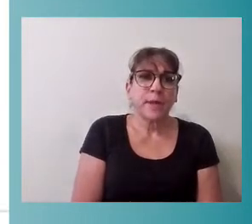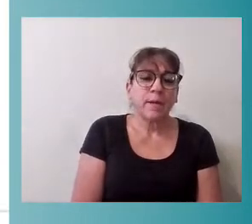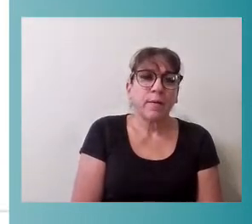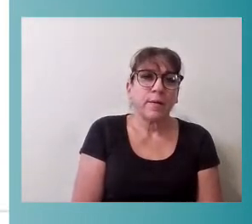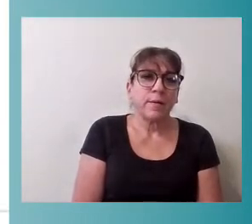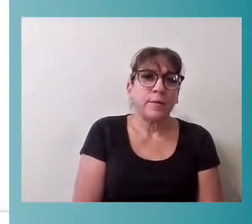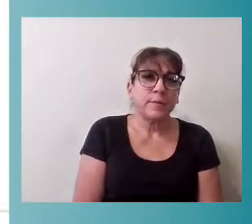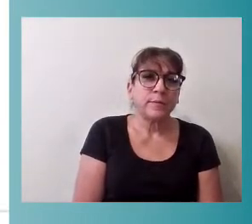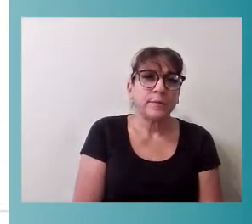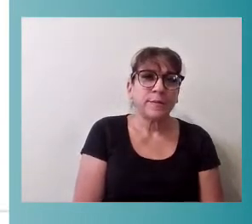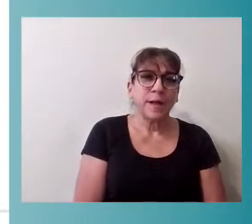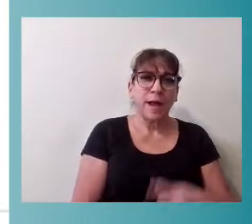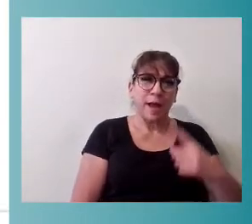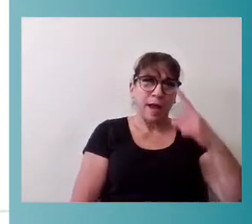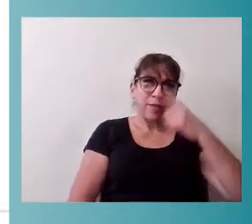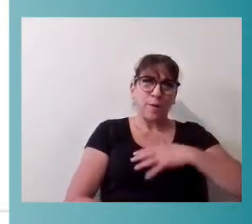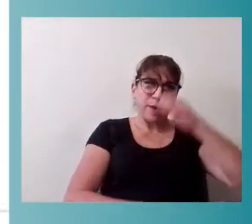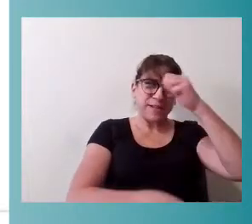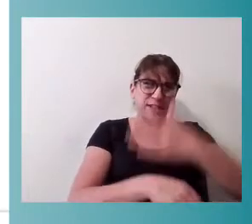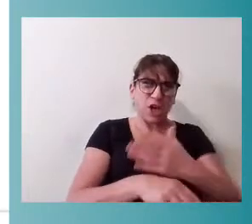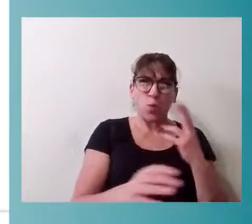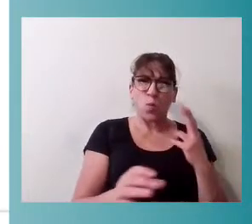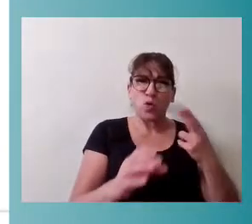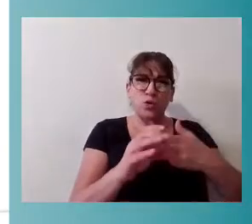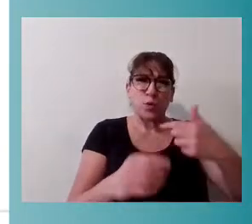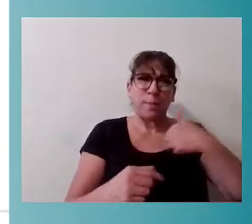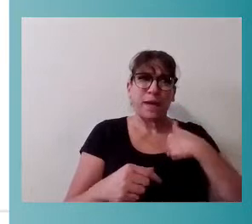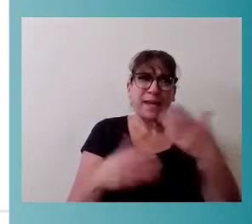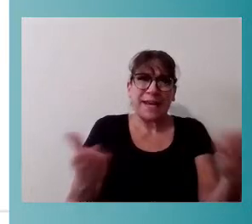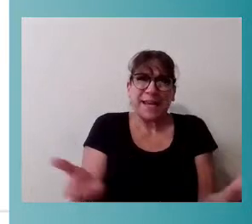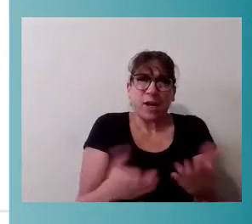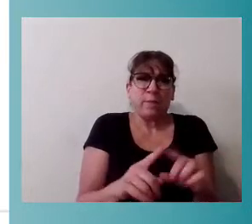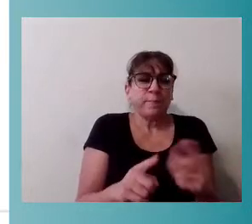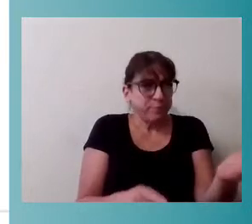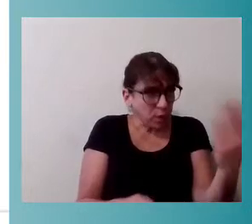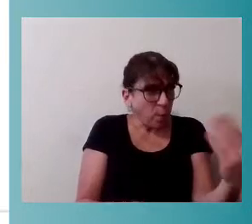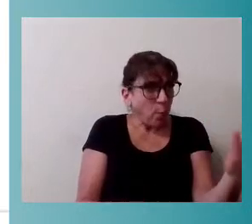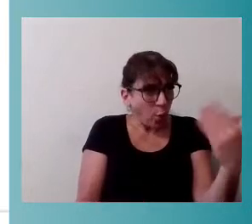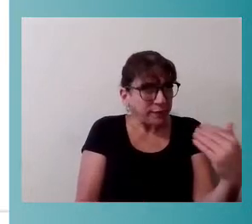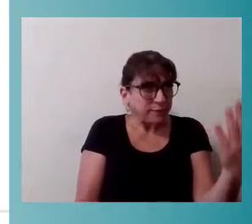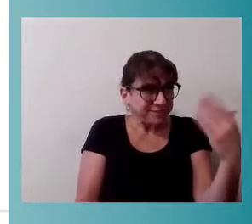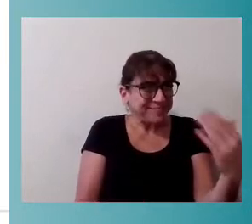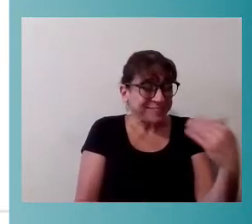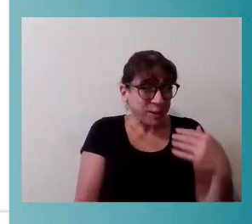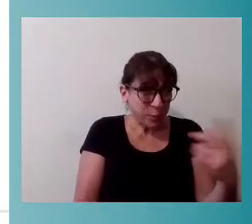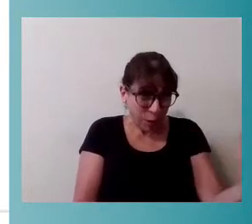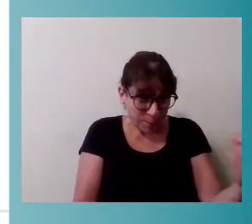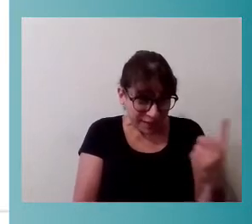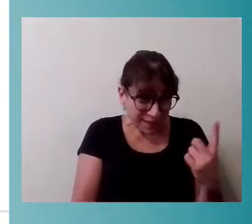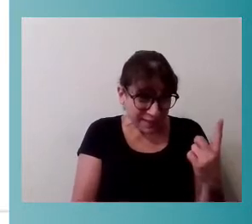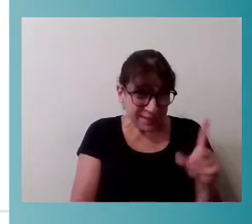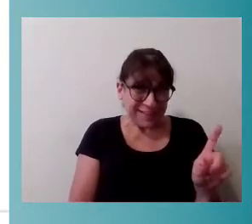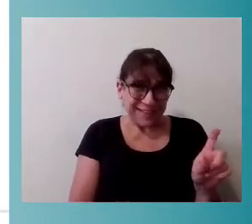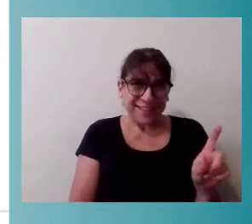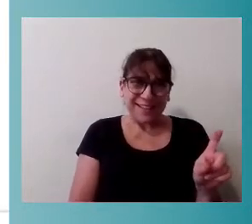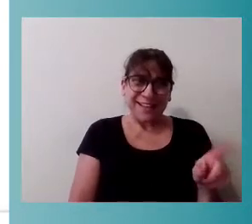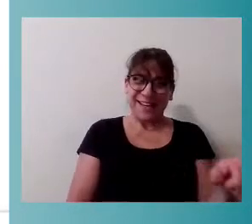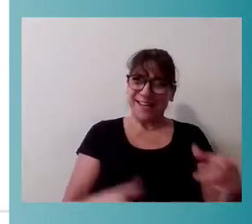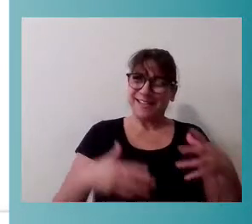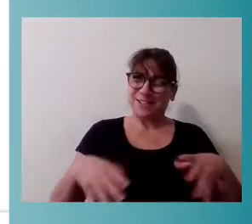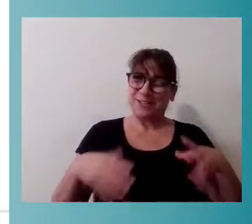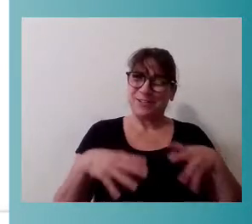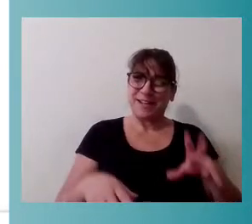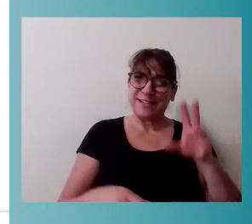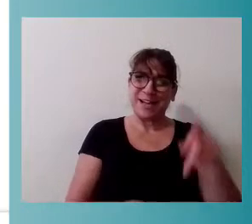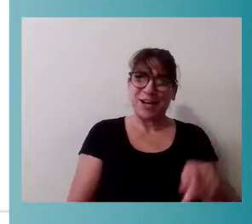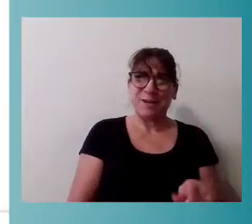I thought my son was going to join me up here, but he has, come on, bud. You coming? He's all dressed up.